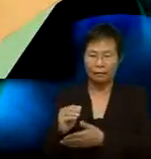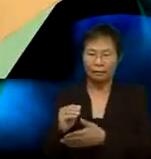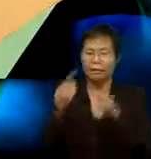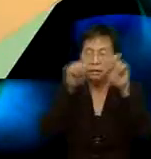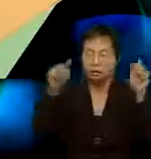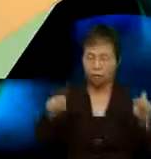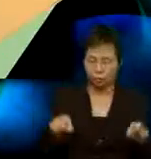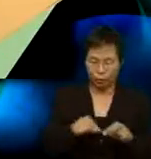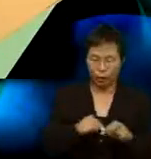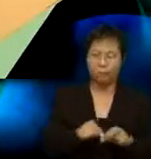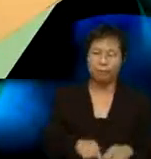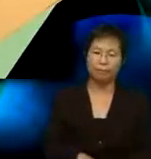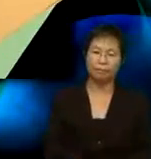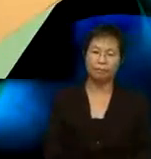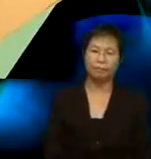a square.